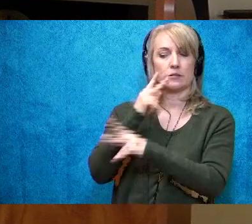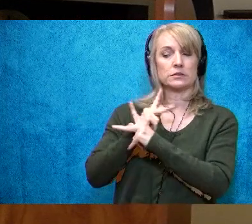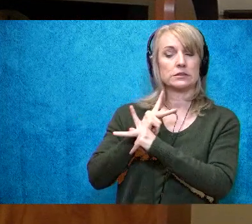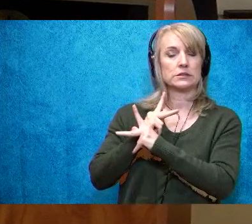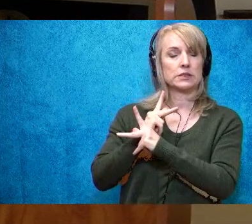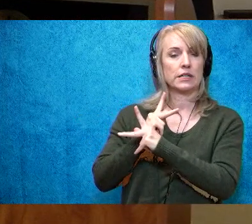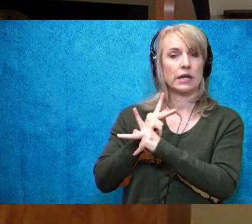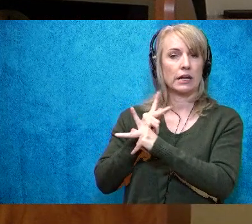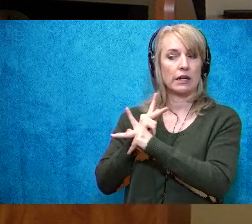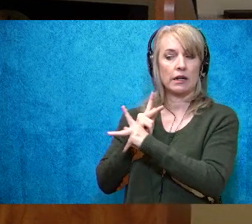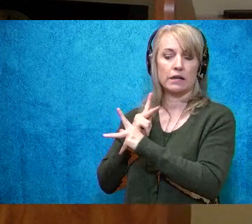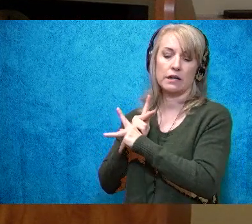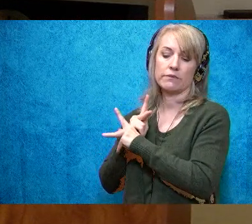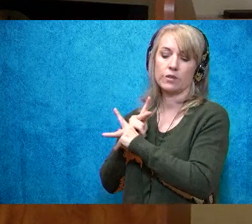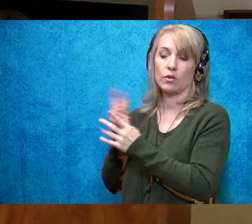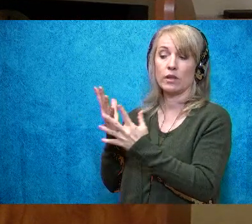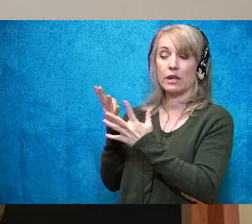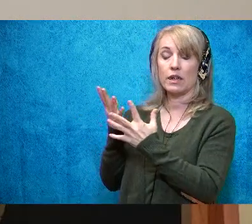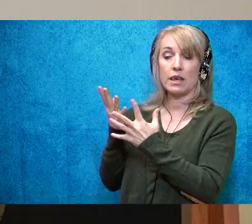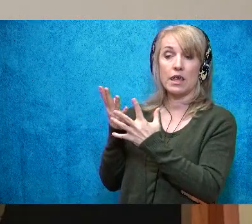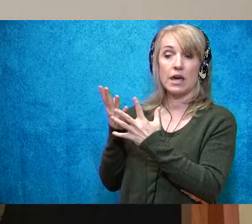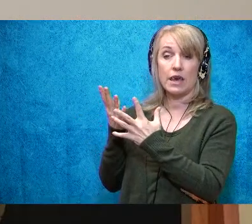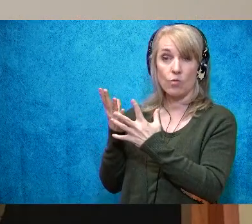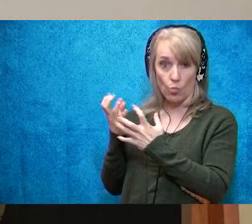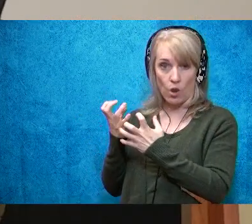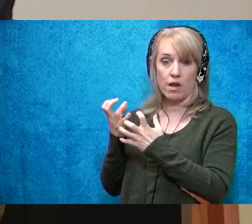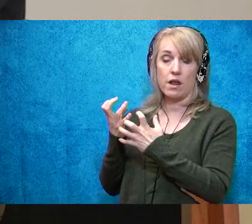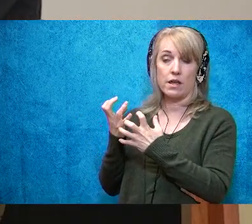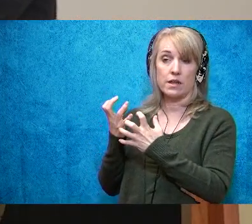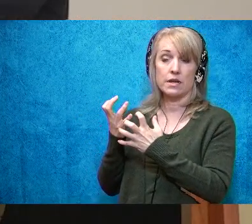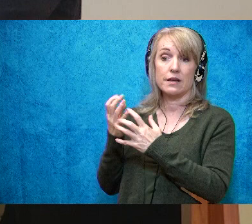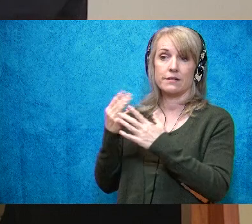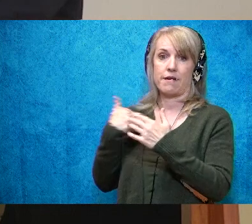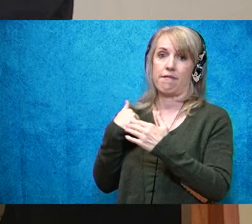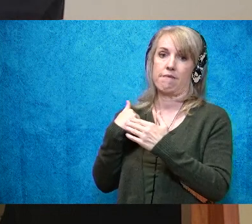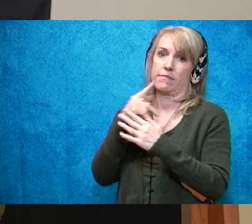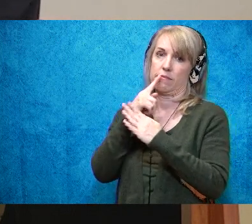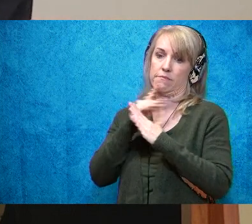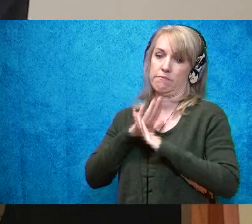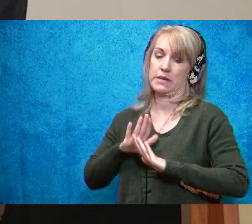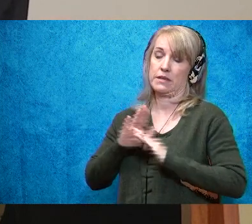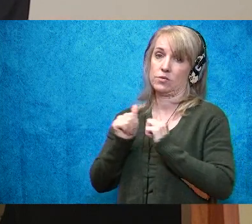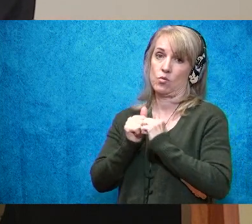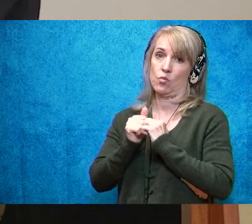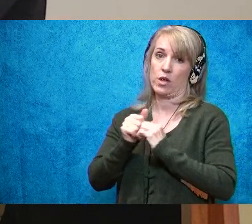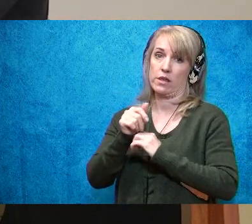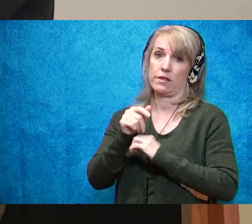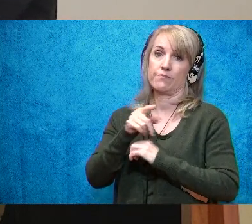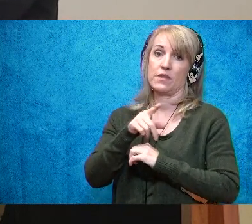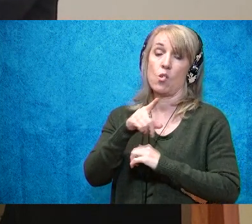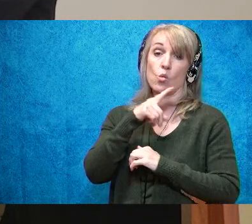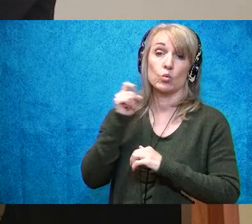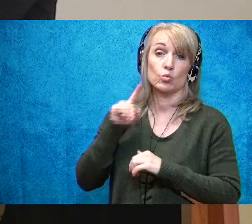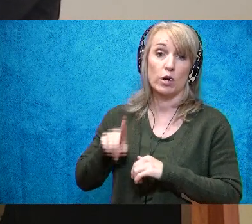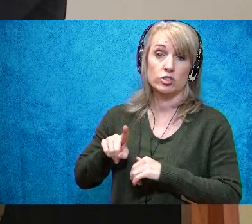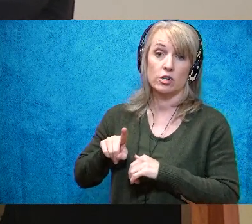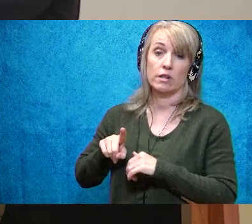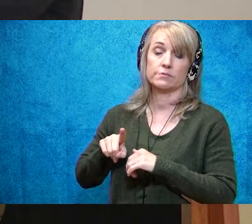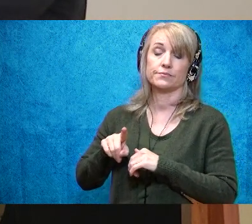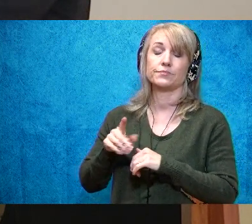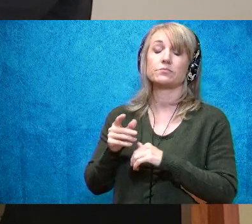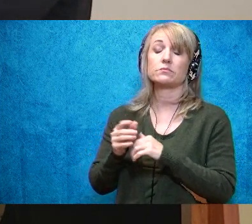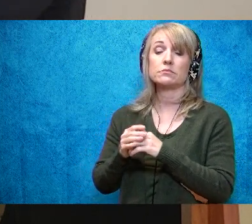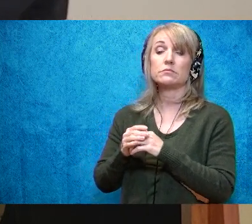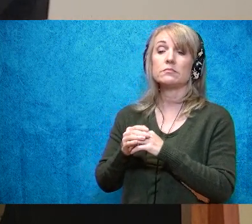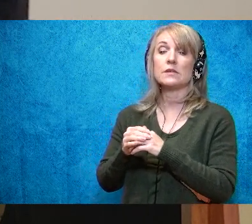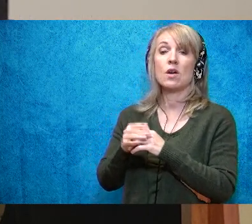peace in the East against the Soviet Union so they would not invade him. So this peace pact was twofold. It was to invade Poland, but it was